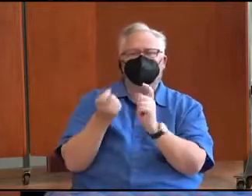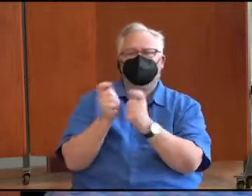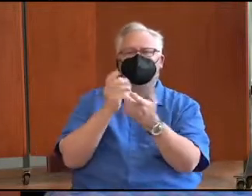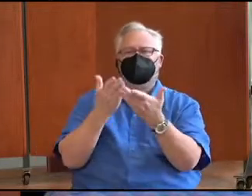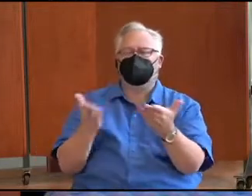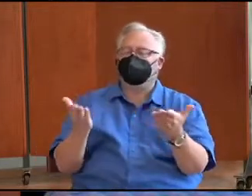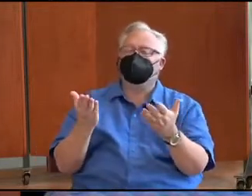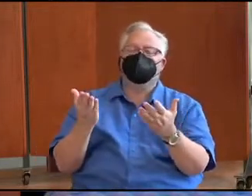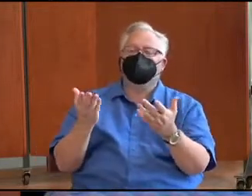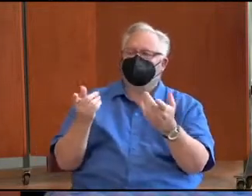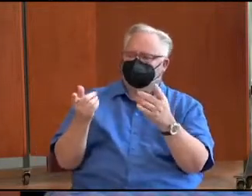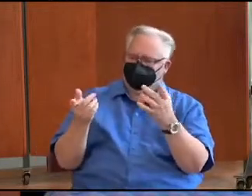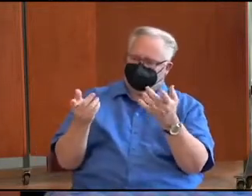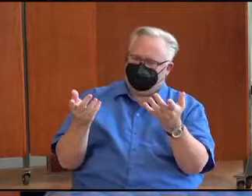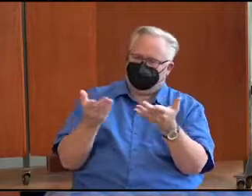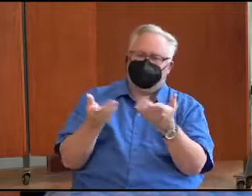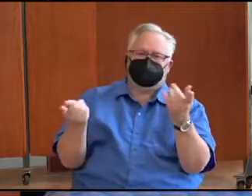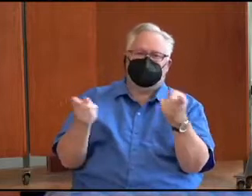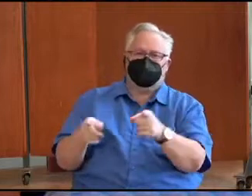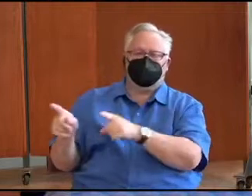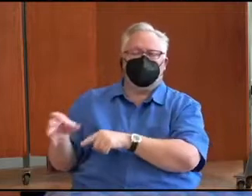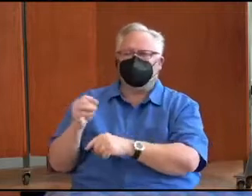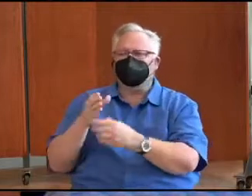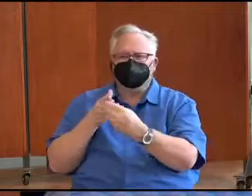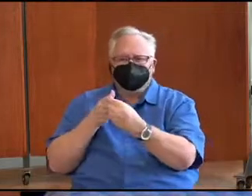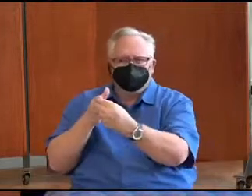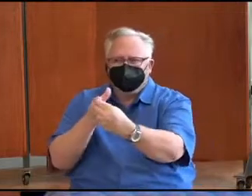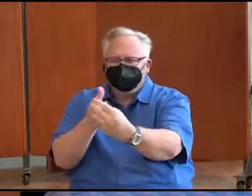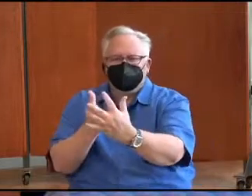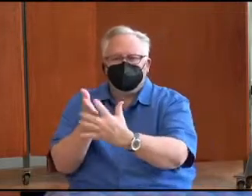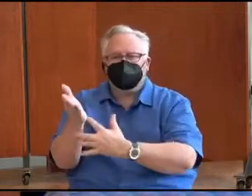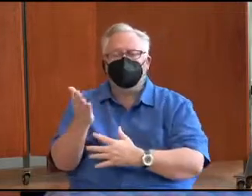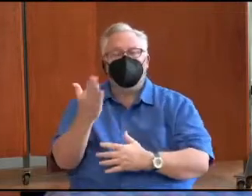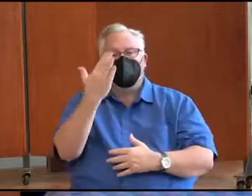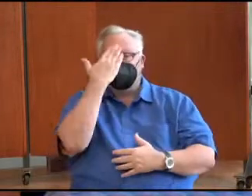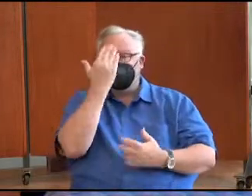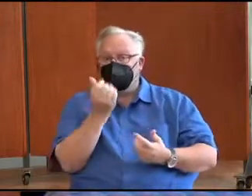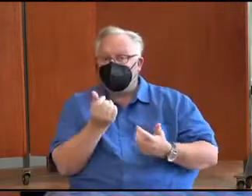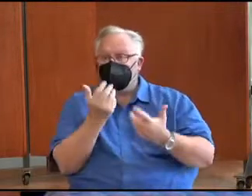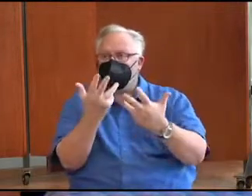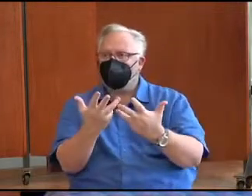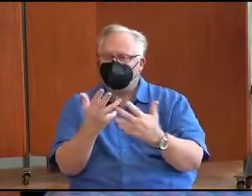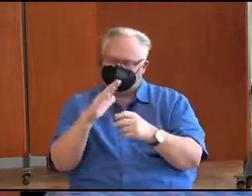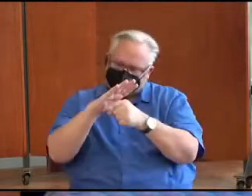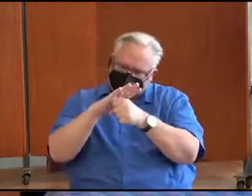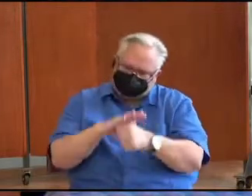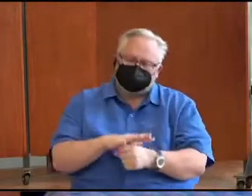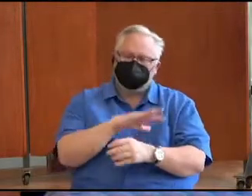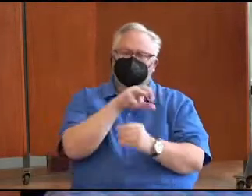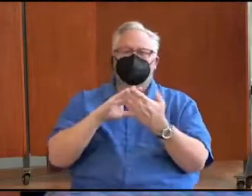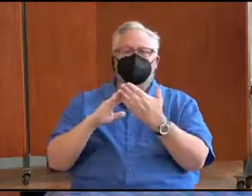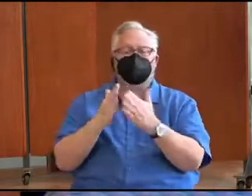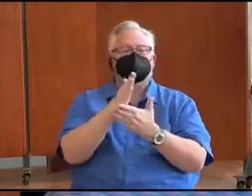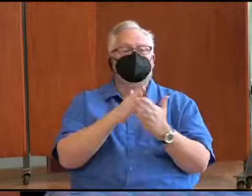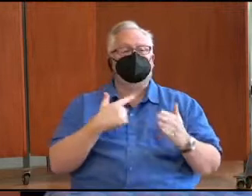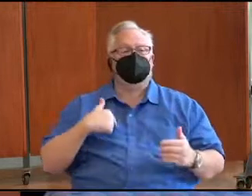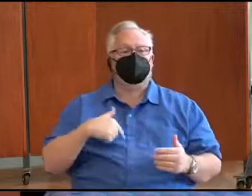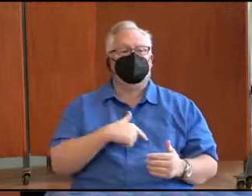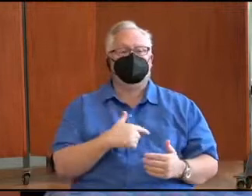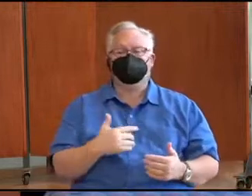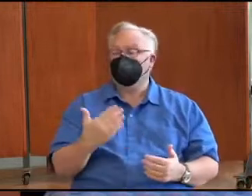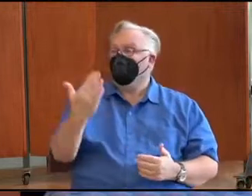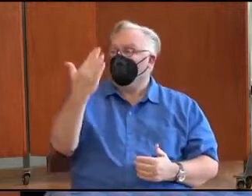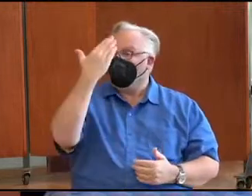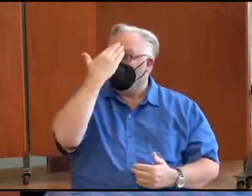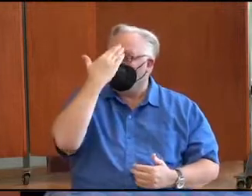it also, this reality brings tension in our communities. Some of us know we can't go back. Heck, we don't want to go